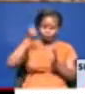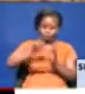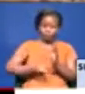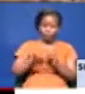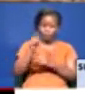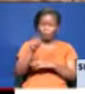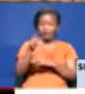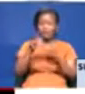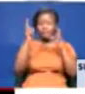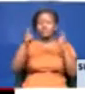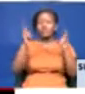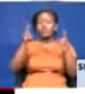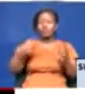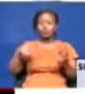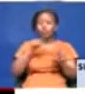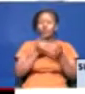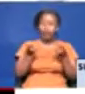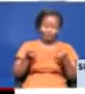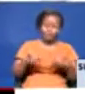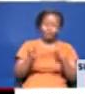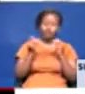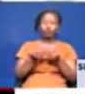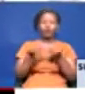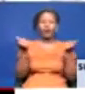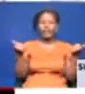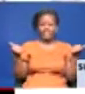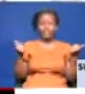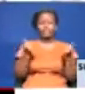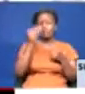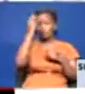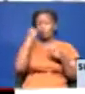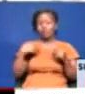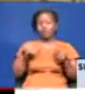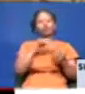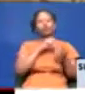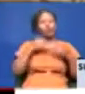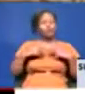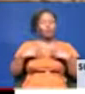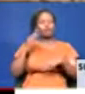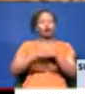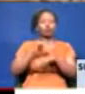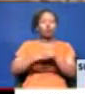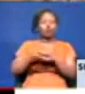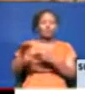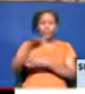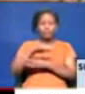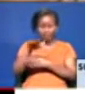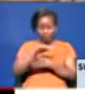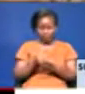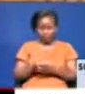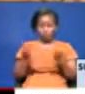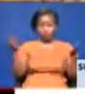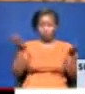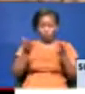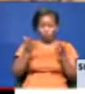that we are going to try to address so that we can have a conducive environment and atmosphere where the industry